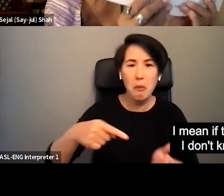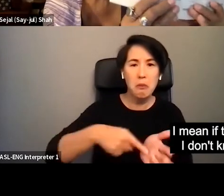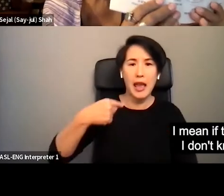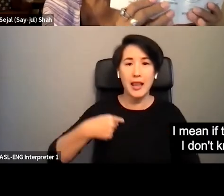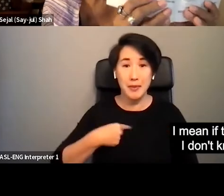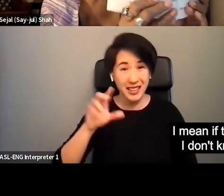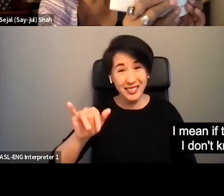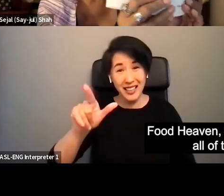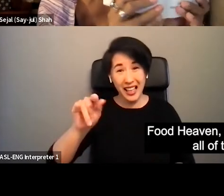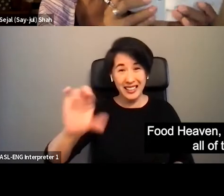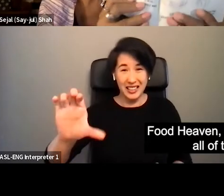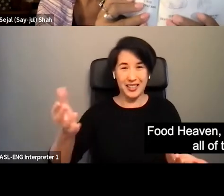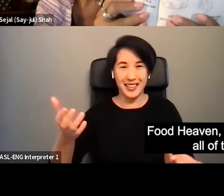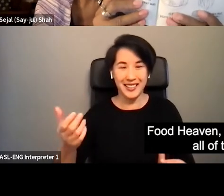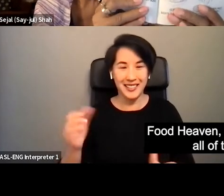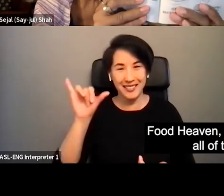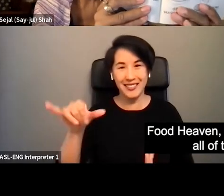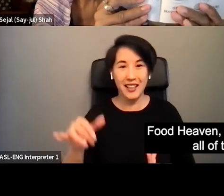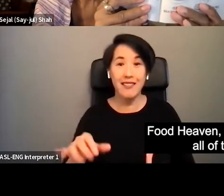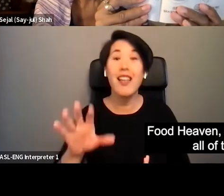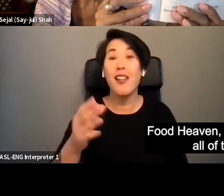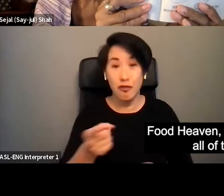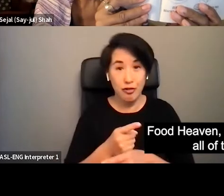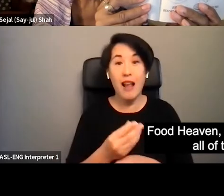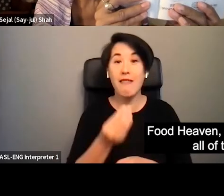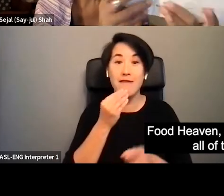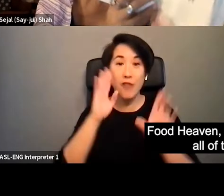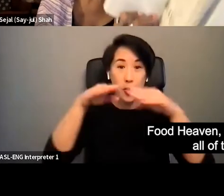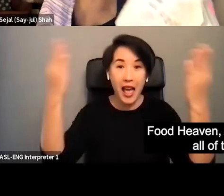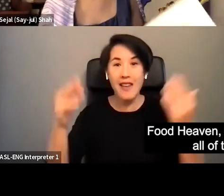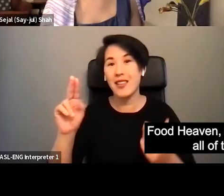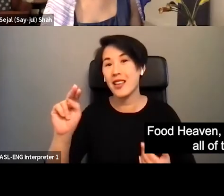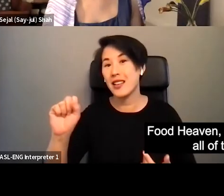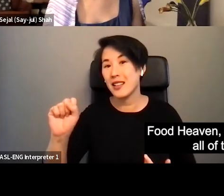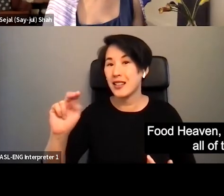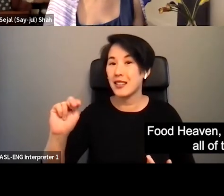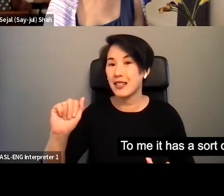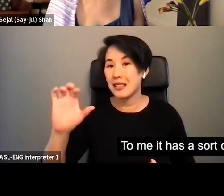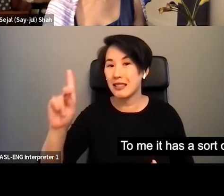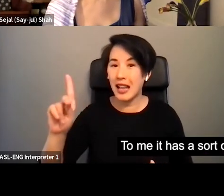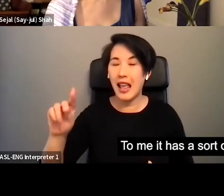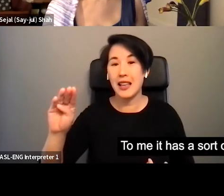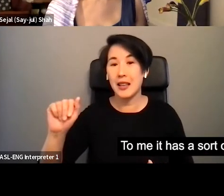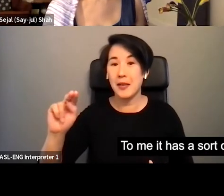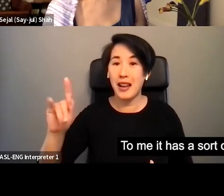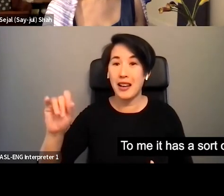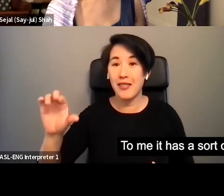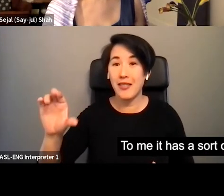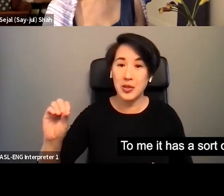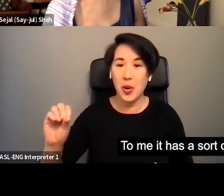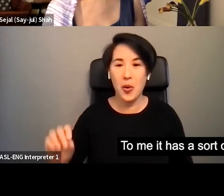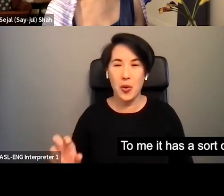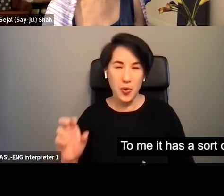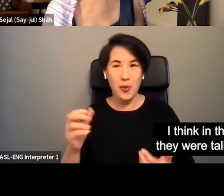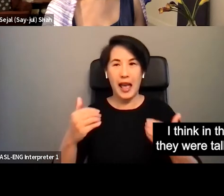don't know what is. Food heaven, snack manifestos, all of the above. And, you know, to me, it has a sort of